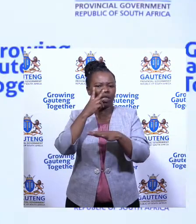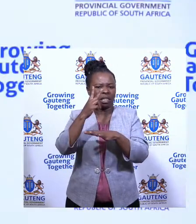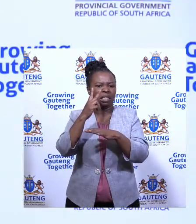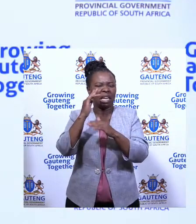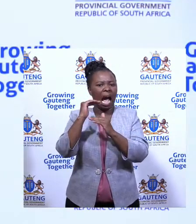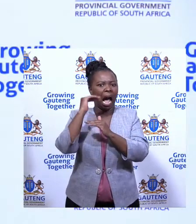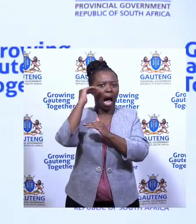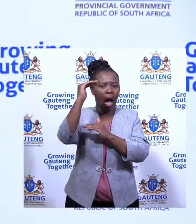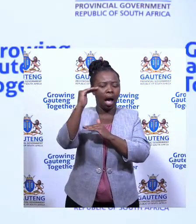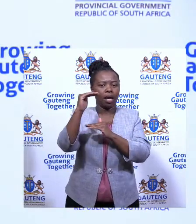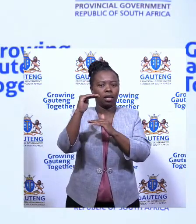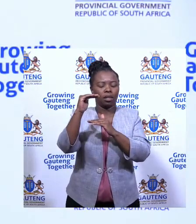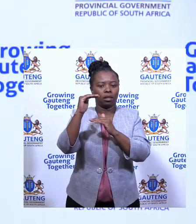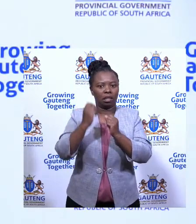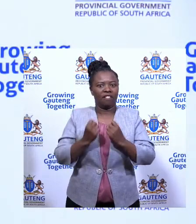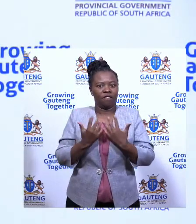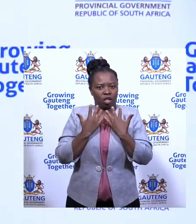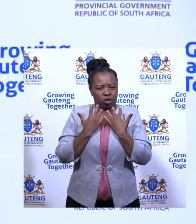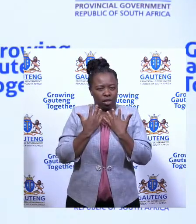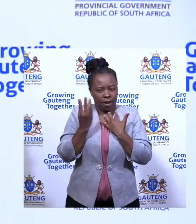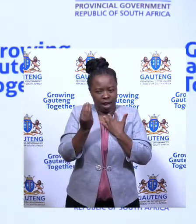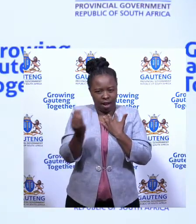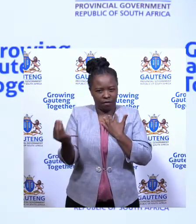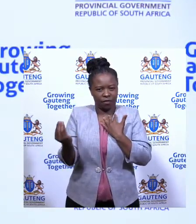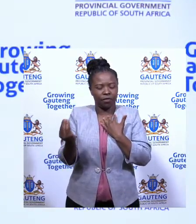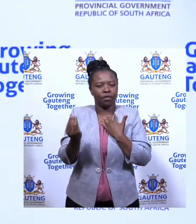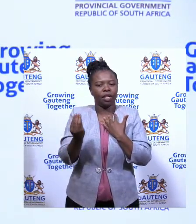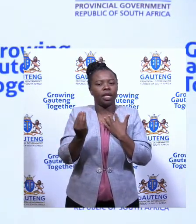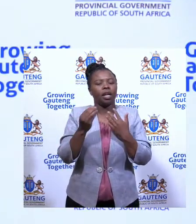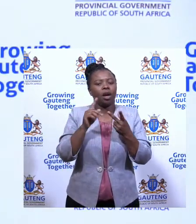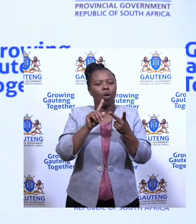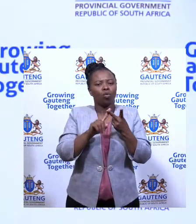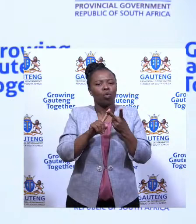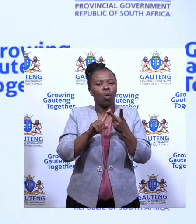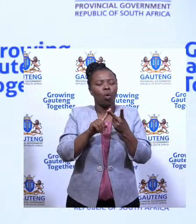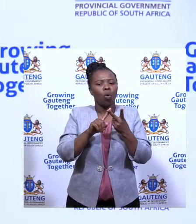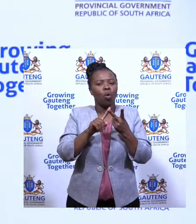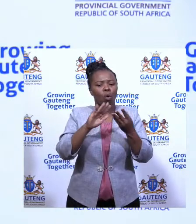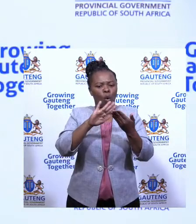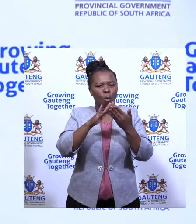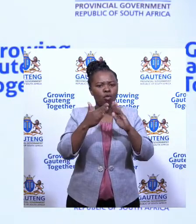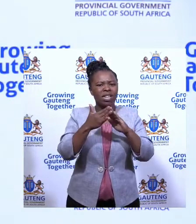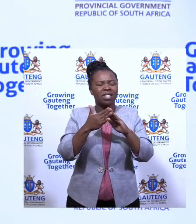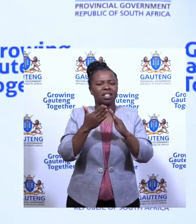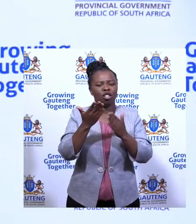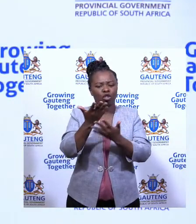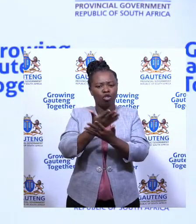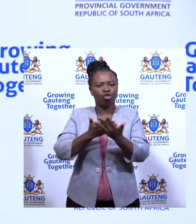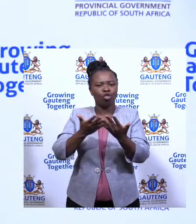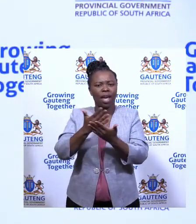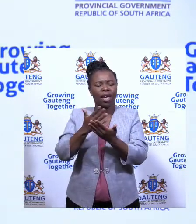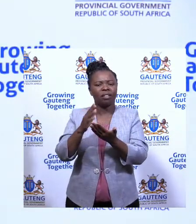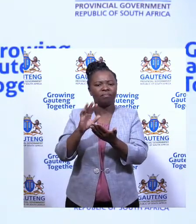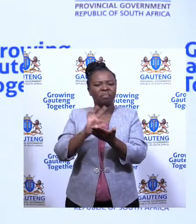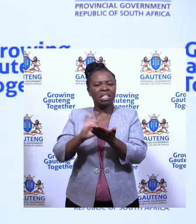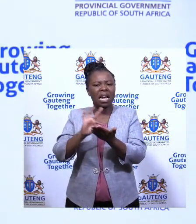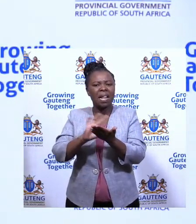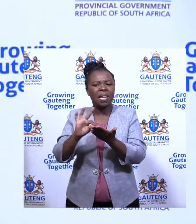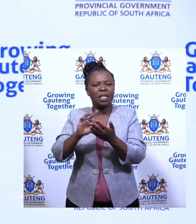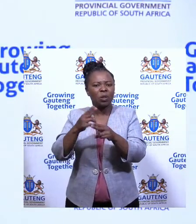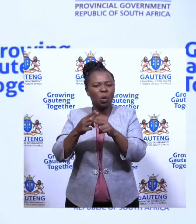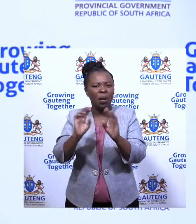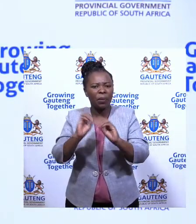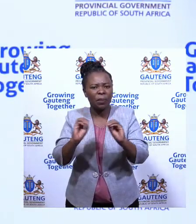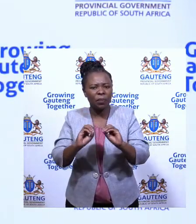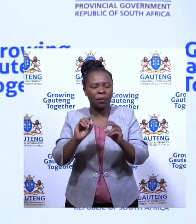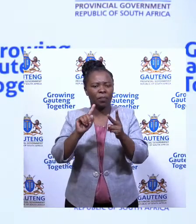of spread of infection. We've looked at where communities have shared sanitation and where people don't have access to